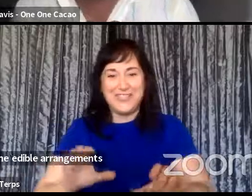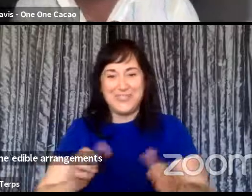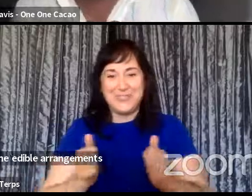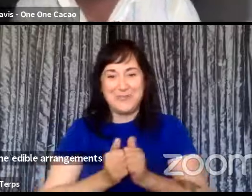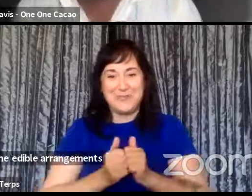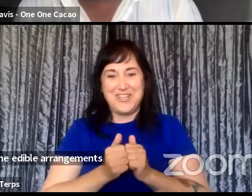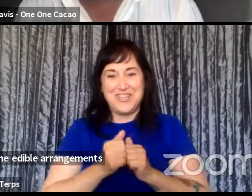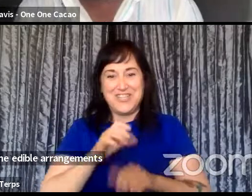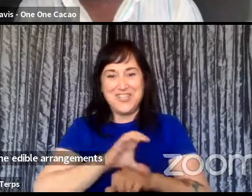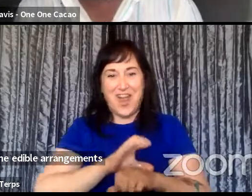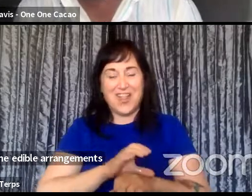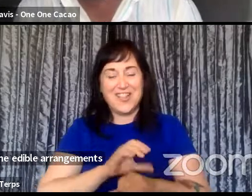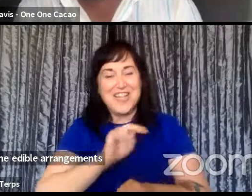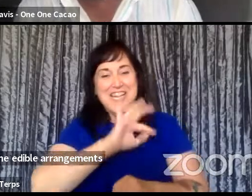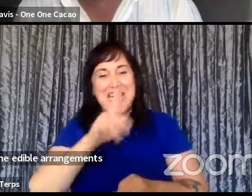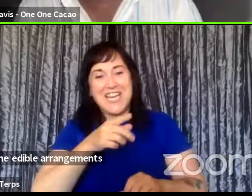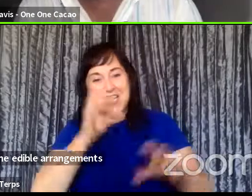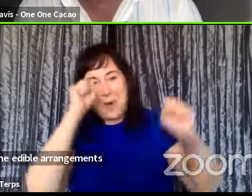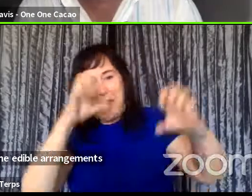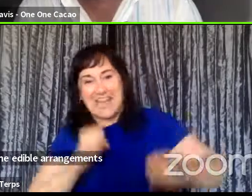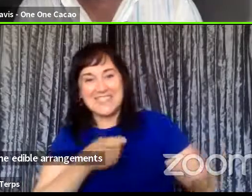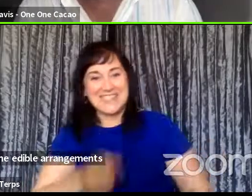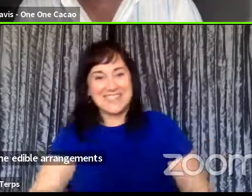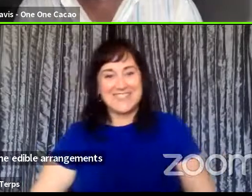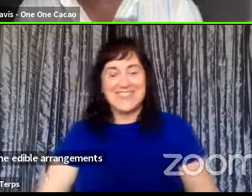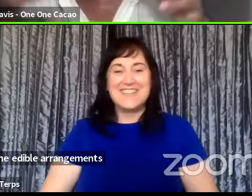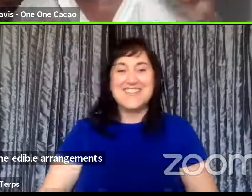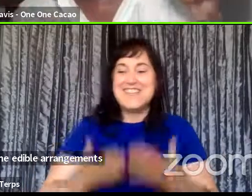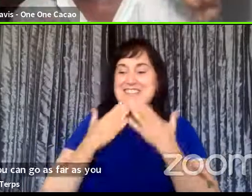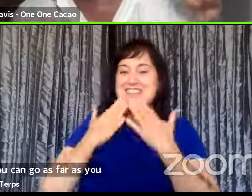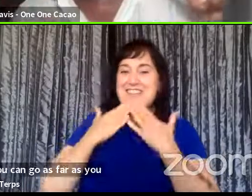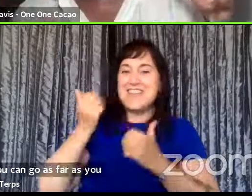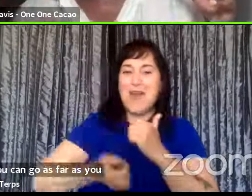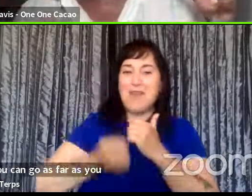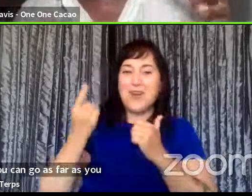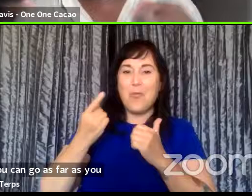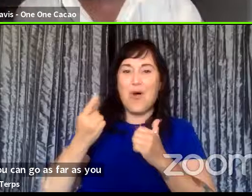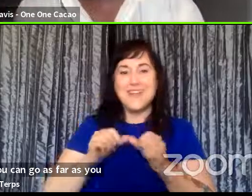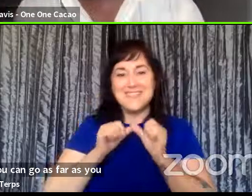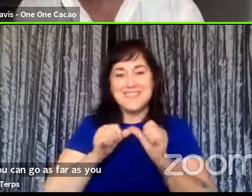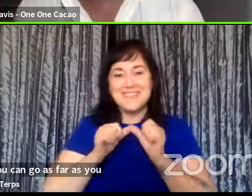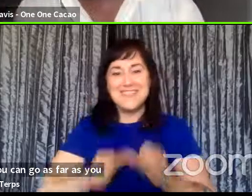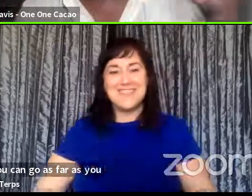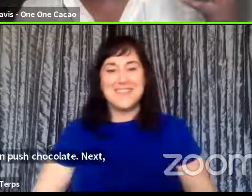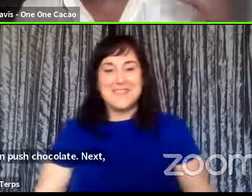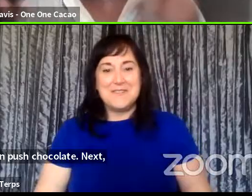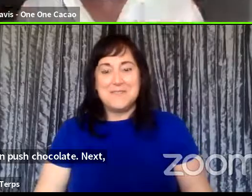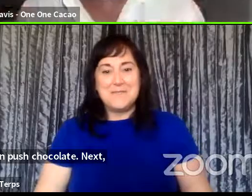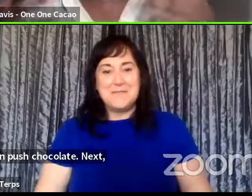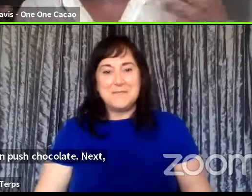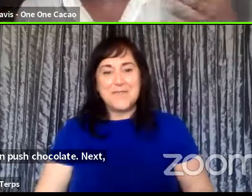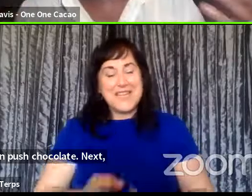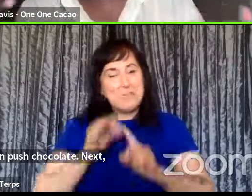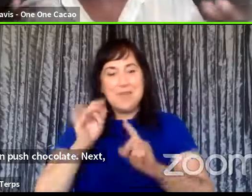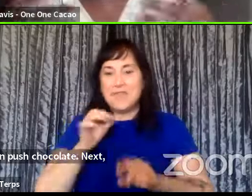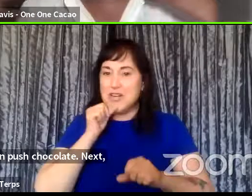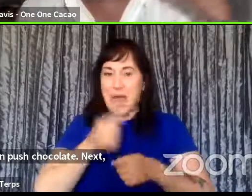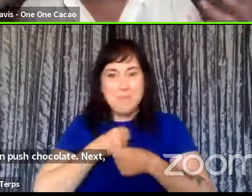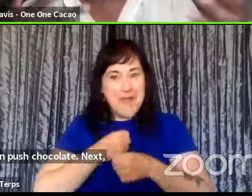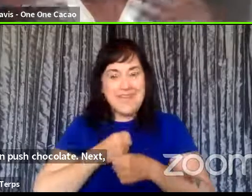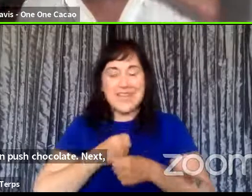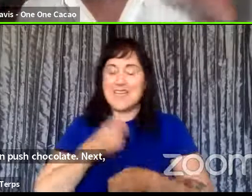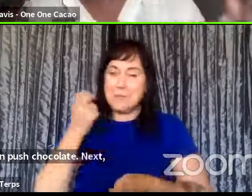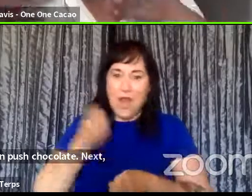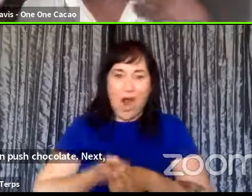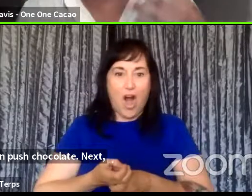Nick, you're amazing, man. Thank you so much. Thank you, everybody. Thank you, everybody, for sticking with it. Especially if you're not making, it can be difficult kind